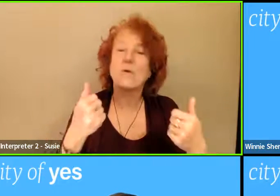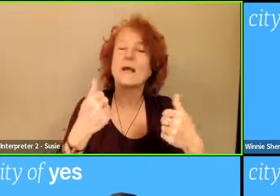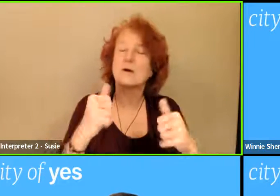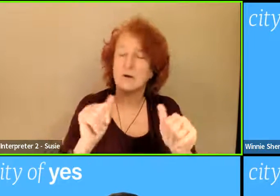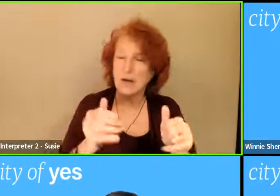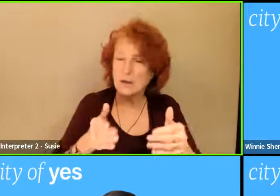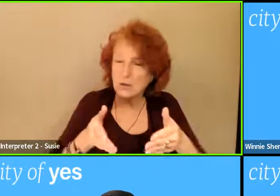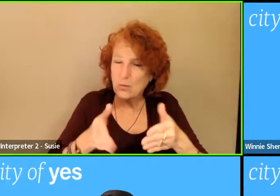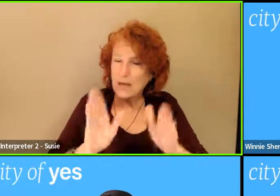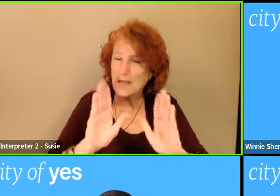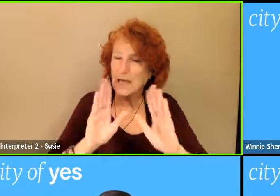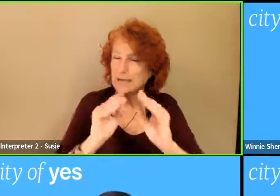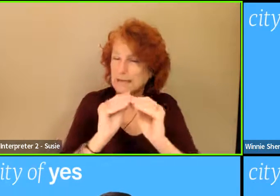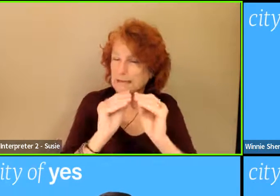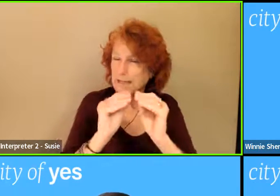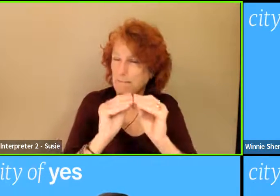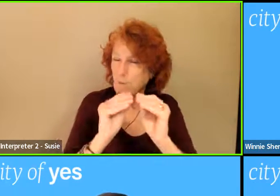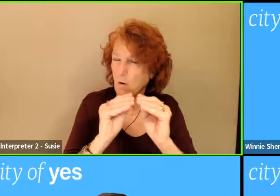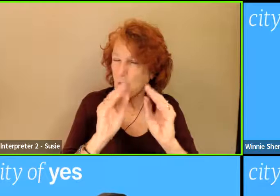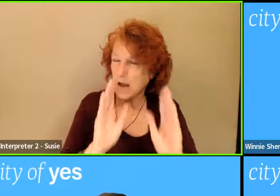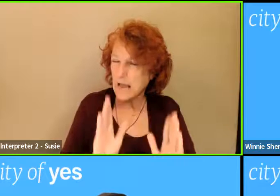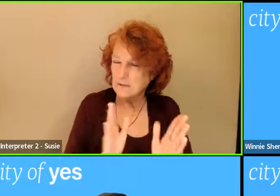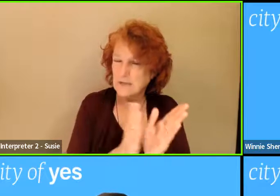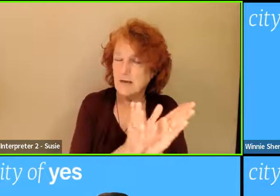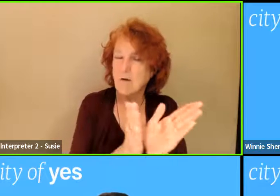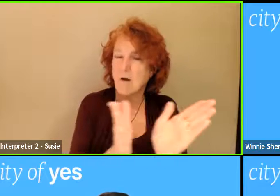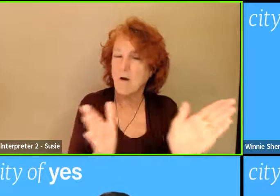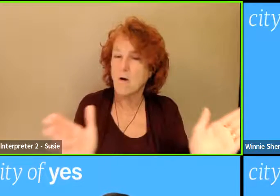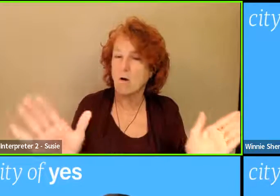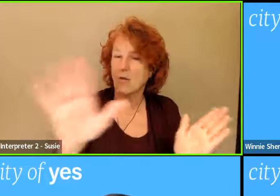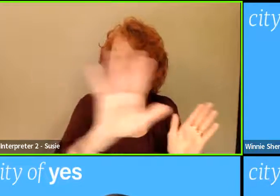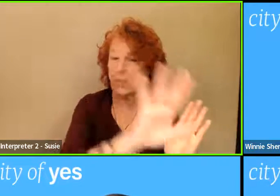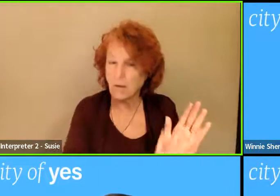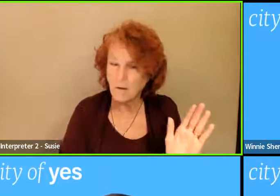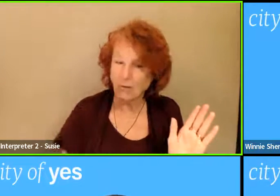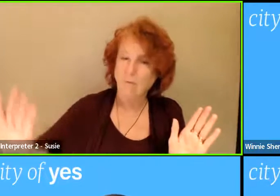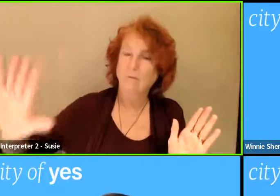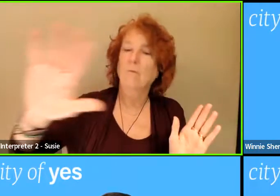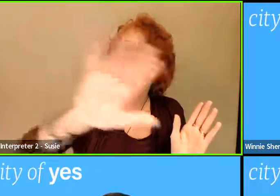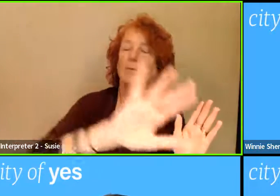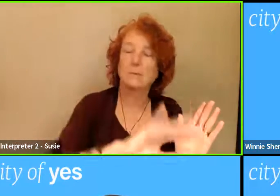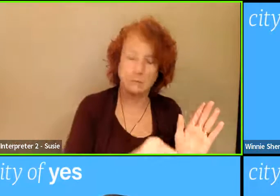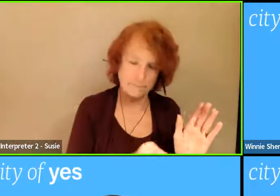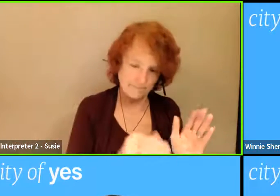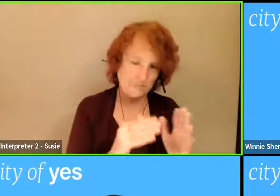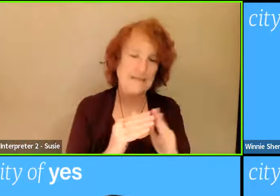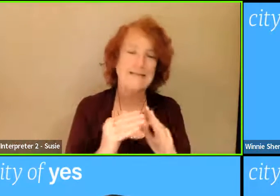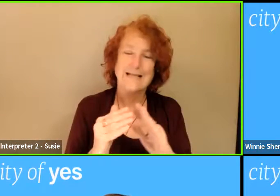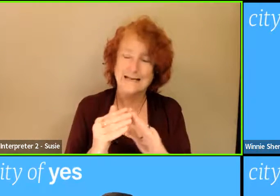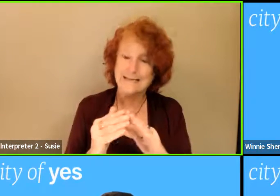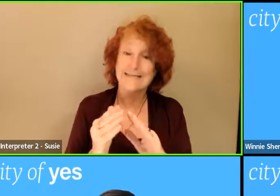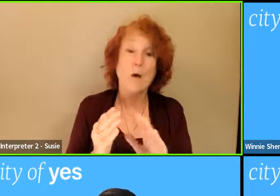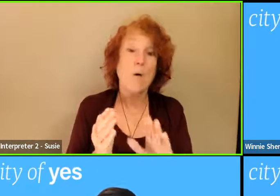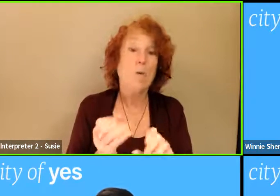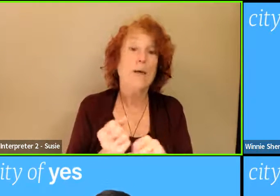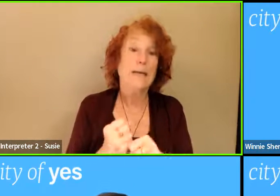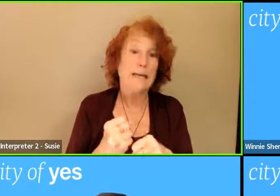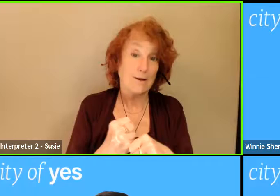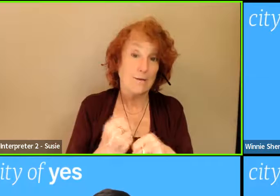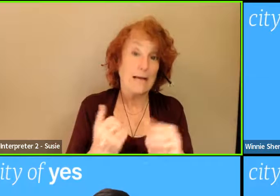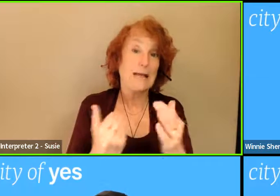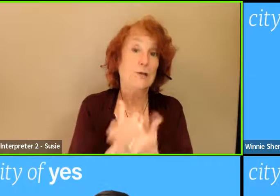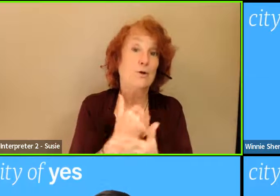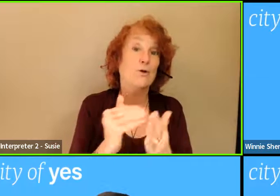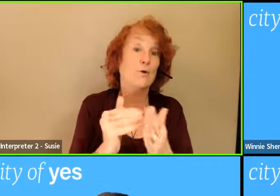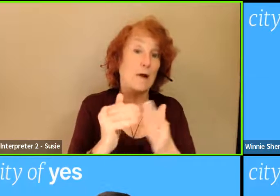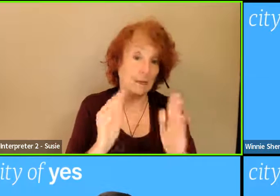housing across the widest possible geography so that we can actually create a lot of new housing. We can change the feel